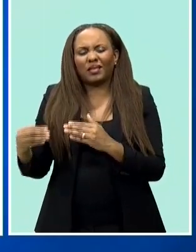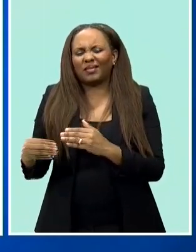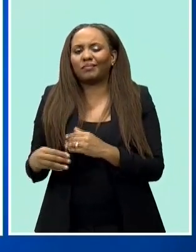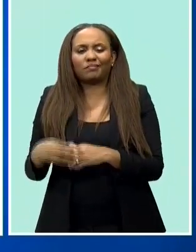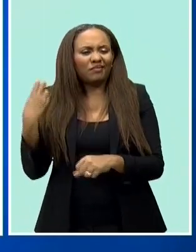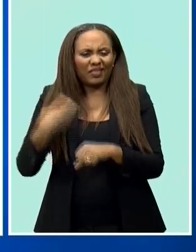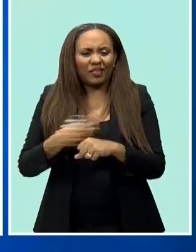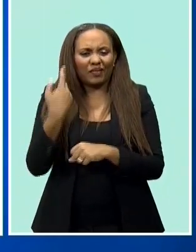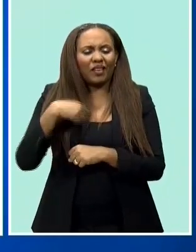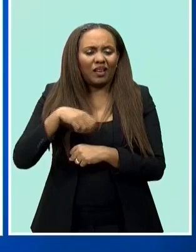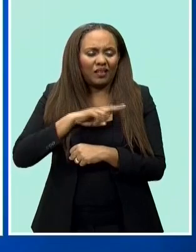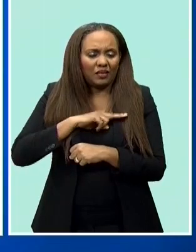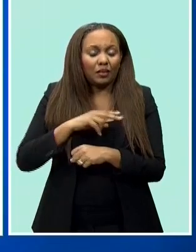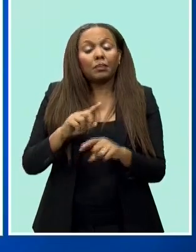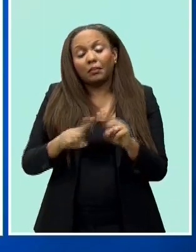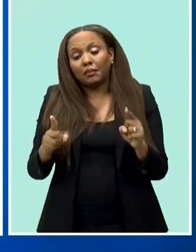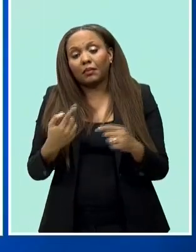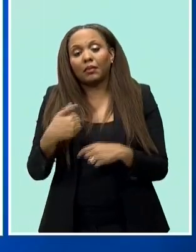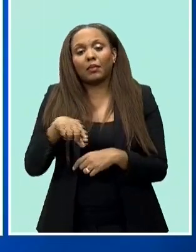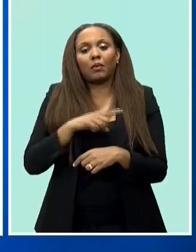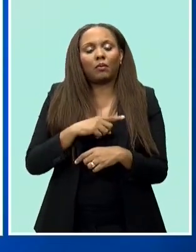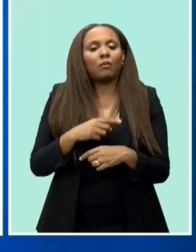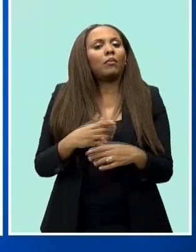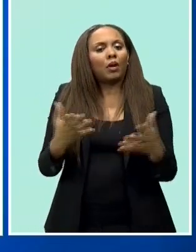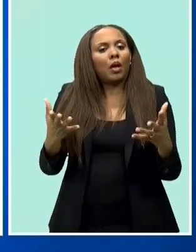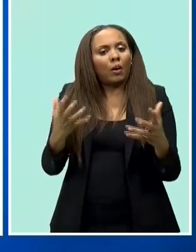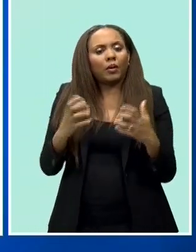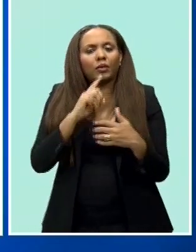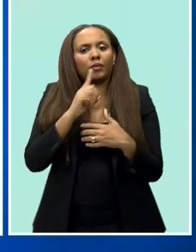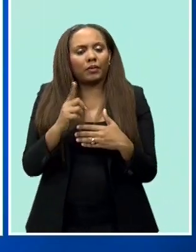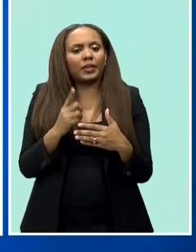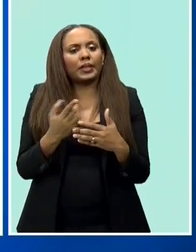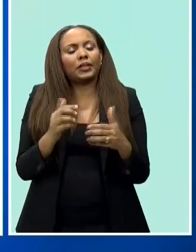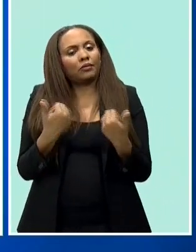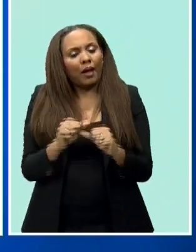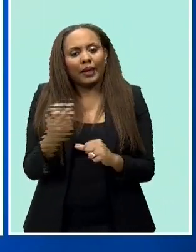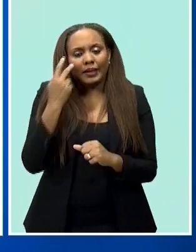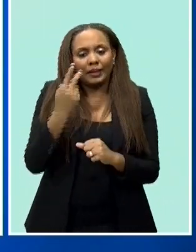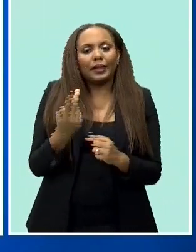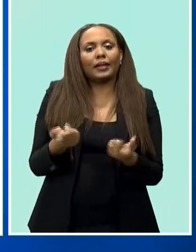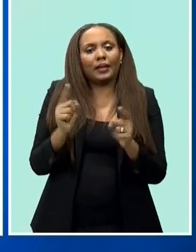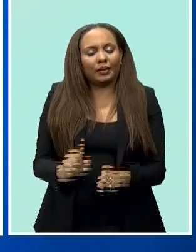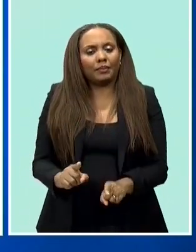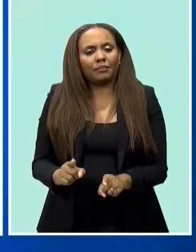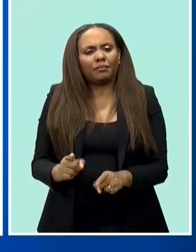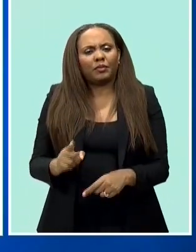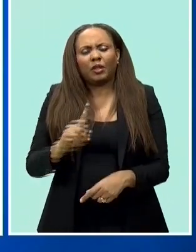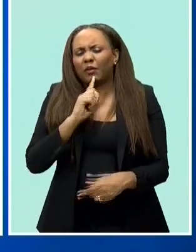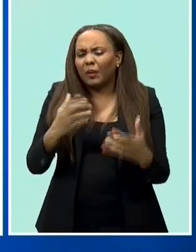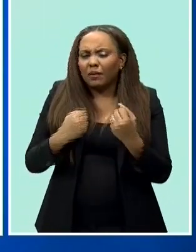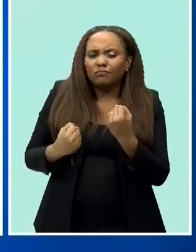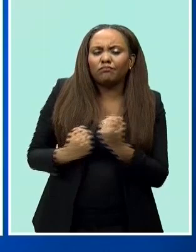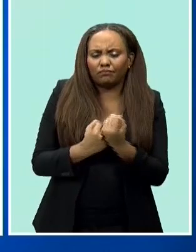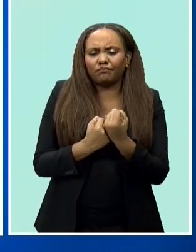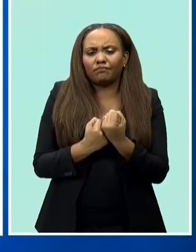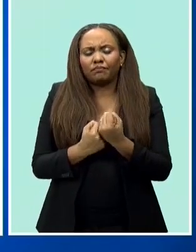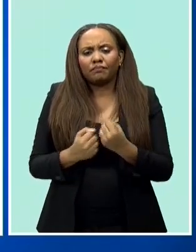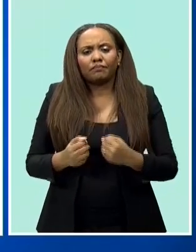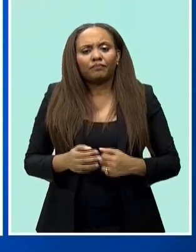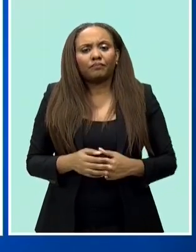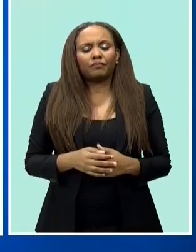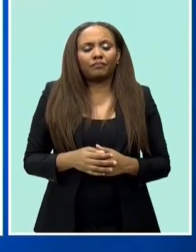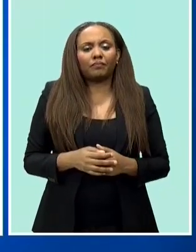However, we have decided to raise the ante and to let's increase our advocacy, because corresponding banking